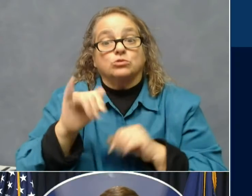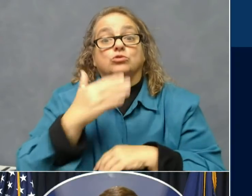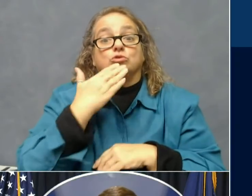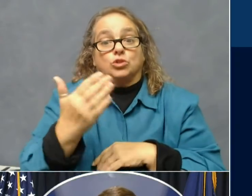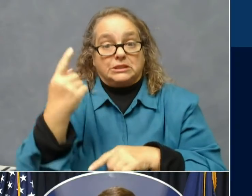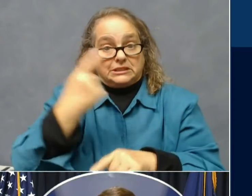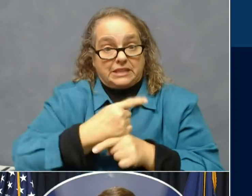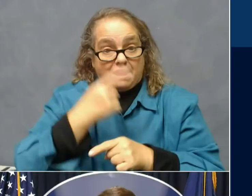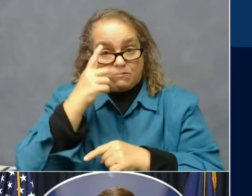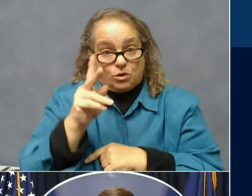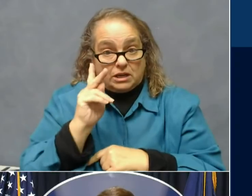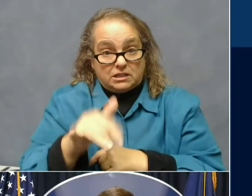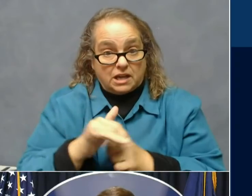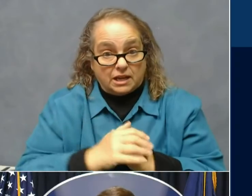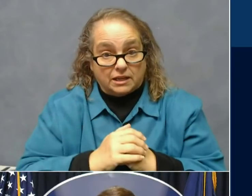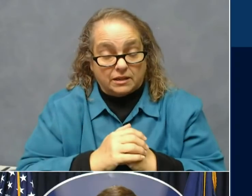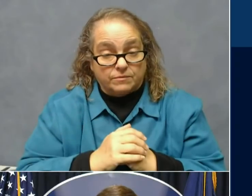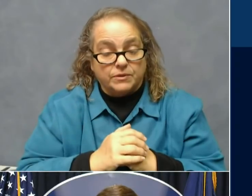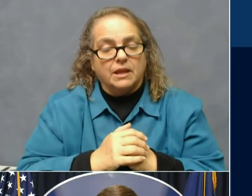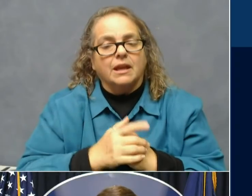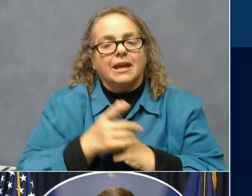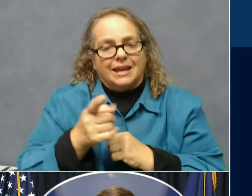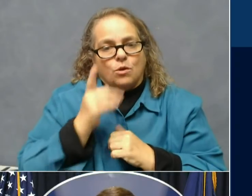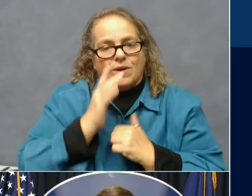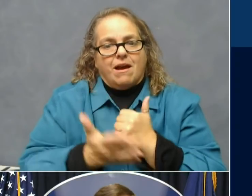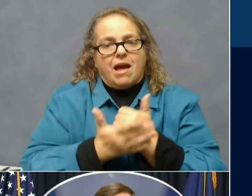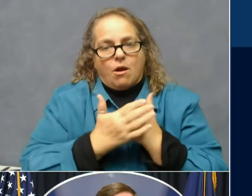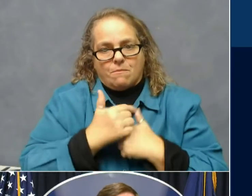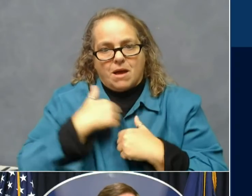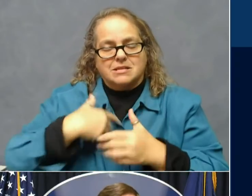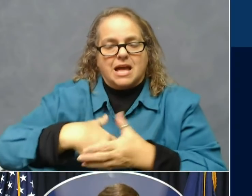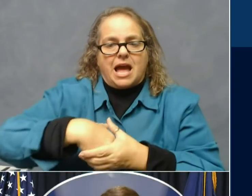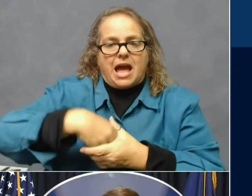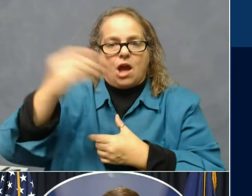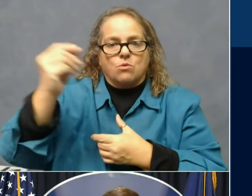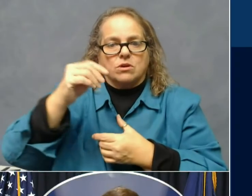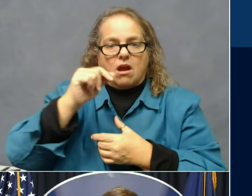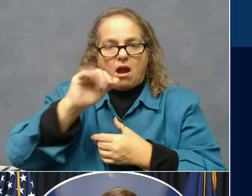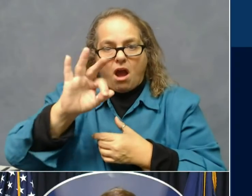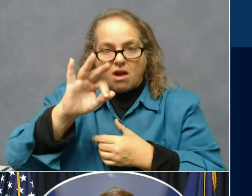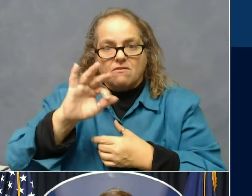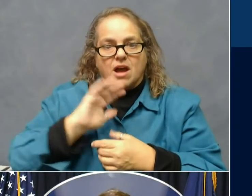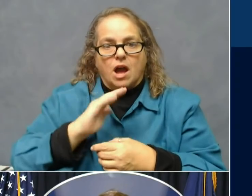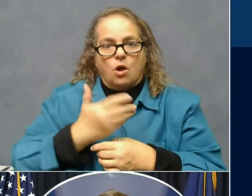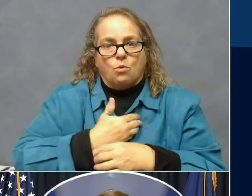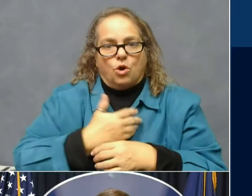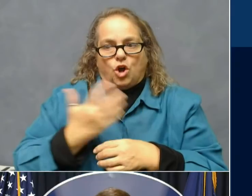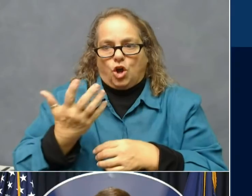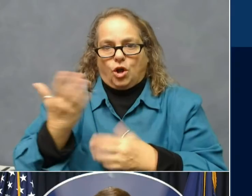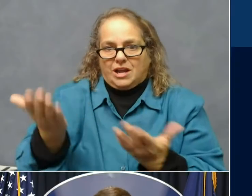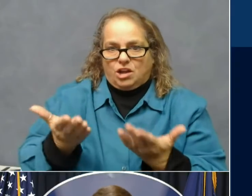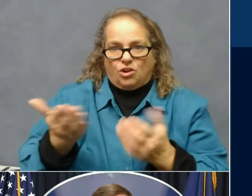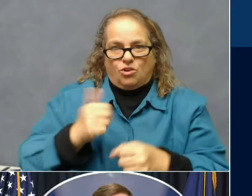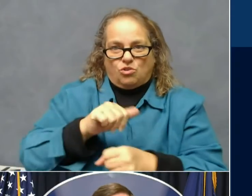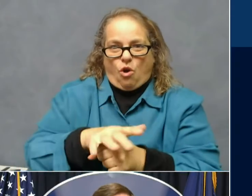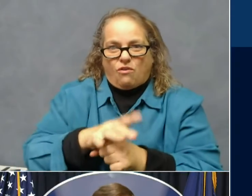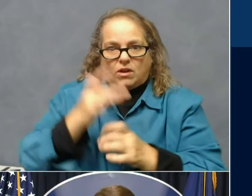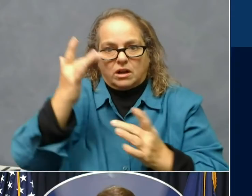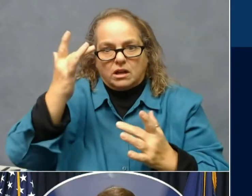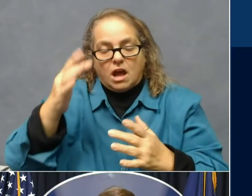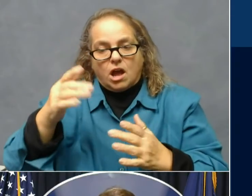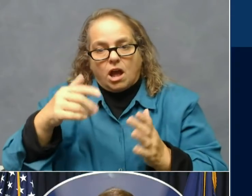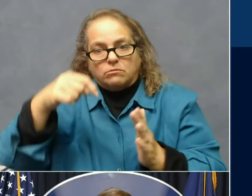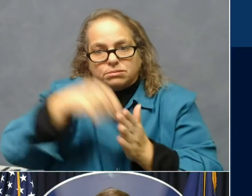better positions us to emerge from this painful pandemic, to help Kentuckians, to help our businesses, to provide quality health care to